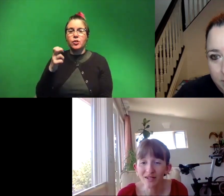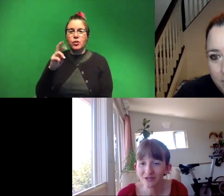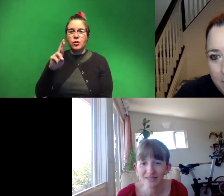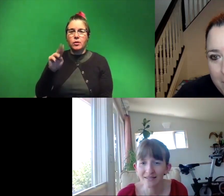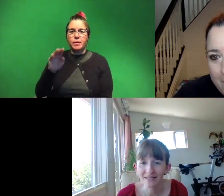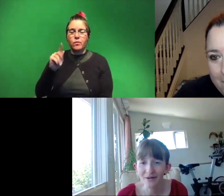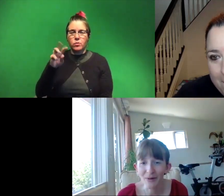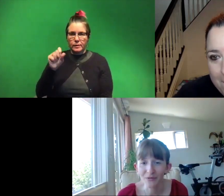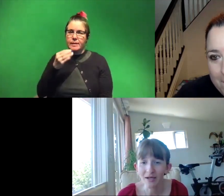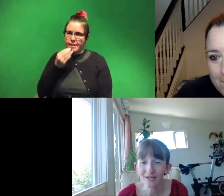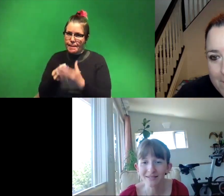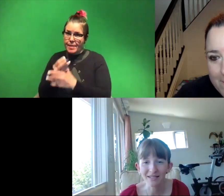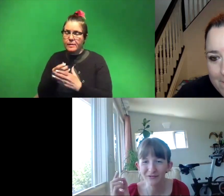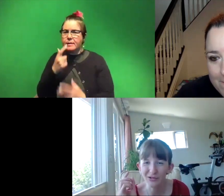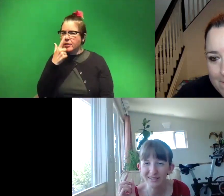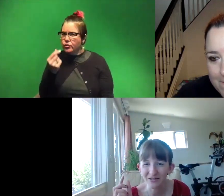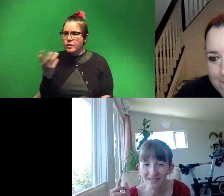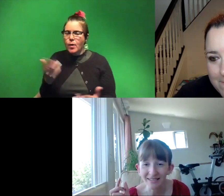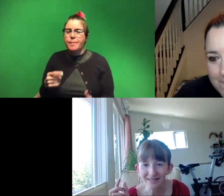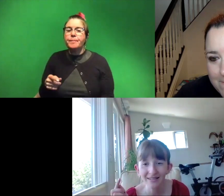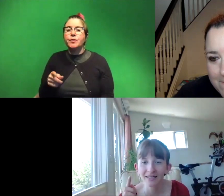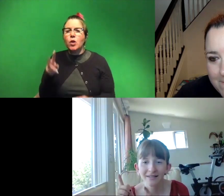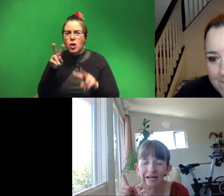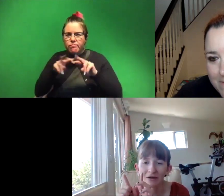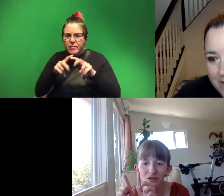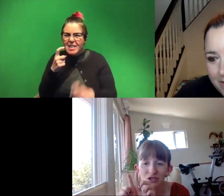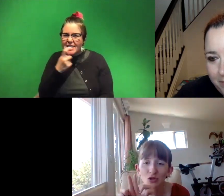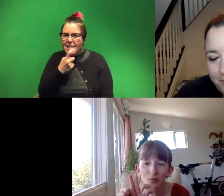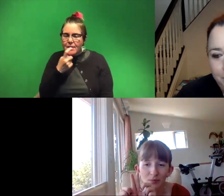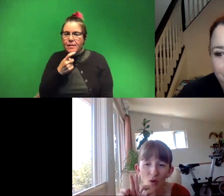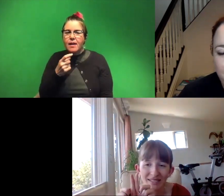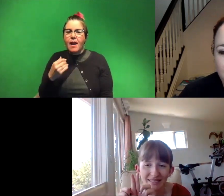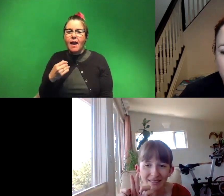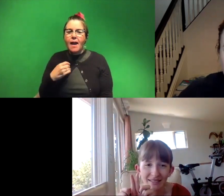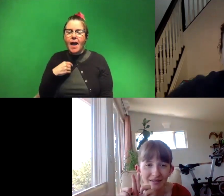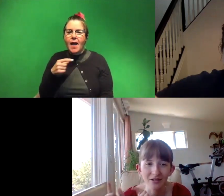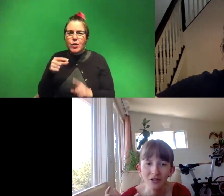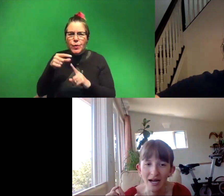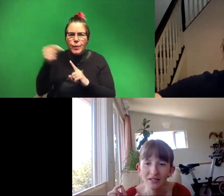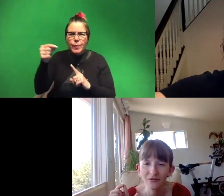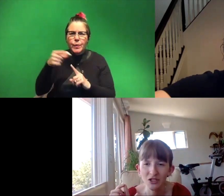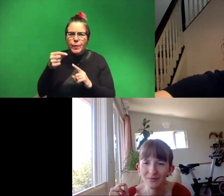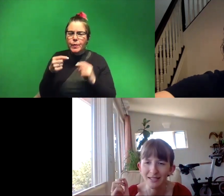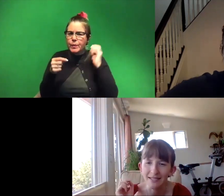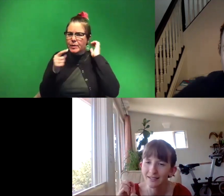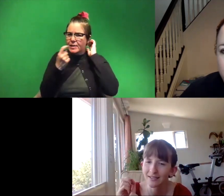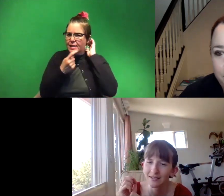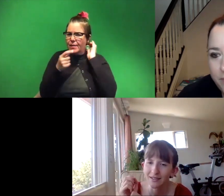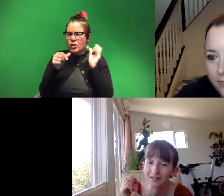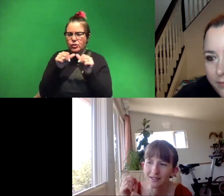But one interesting thing about them is if you look at their teeth, they have super pointy teeth that are kind of shaped